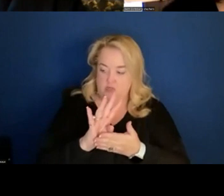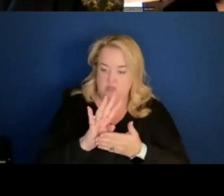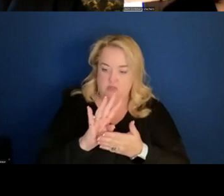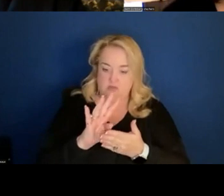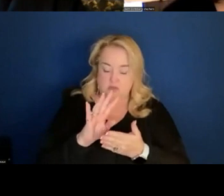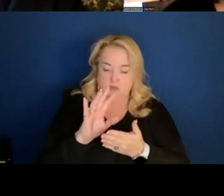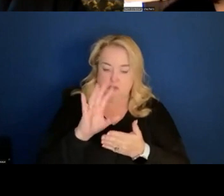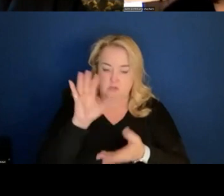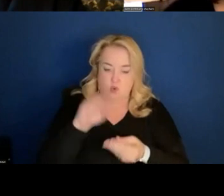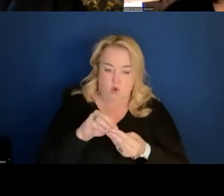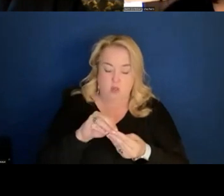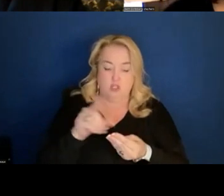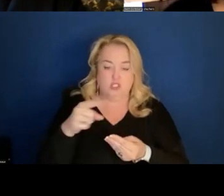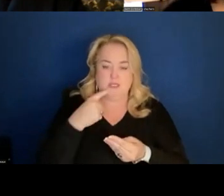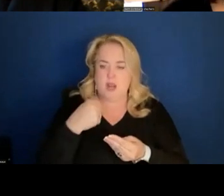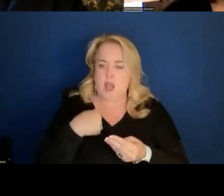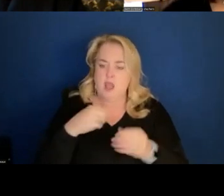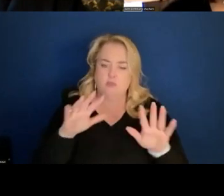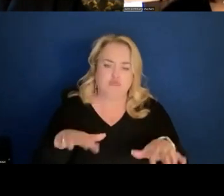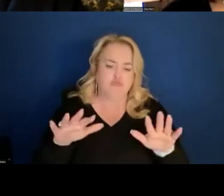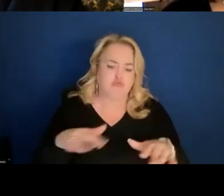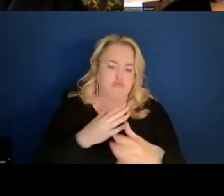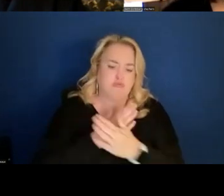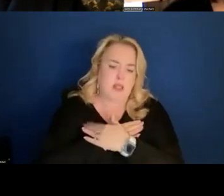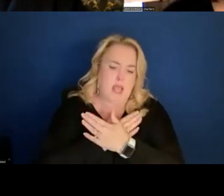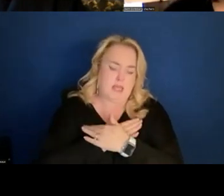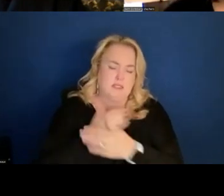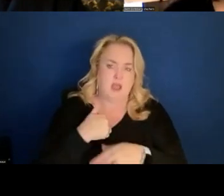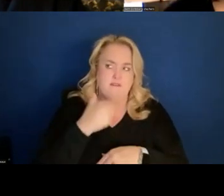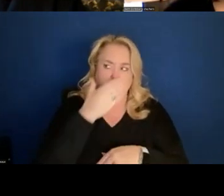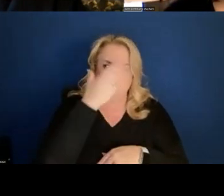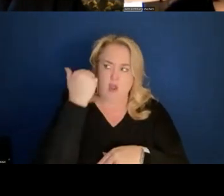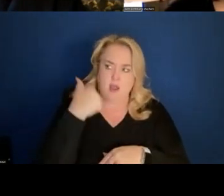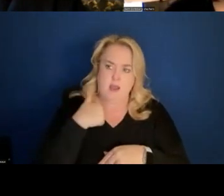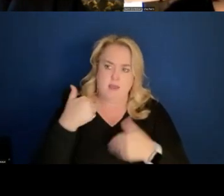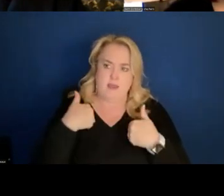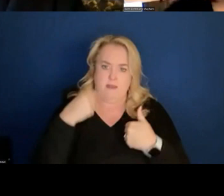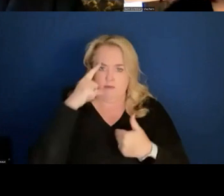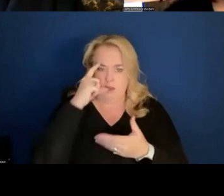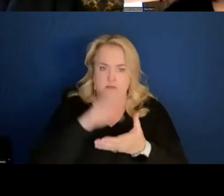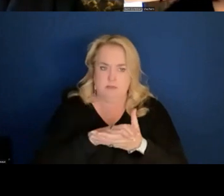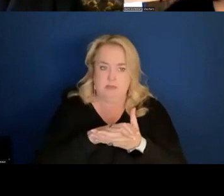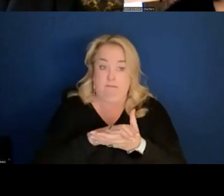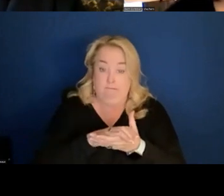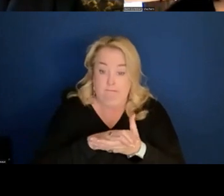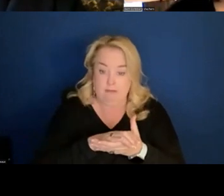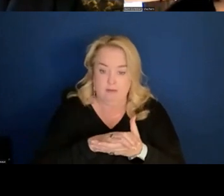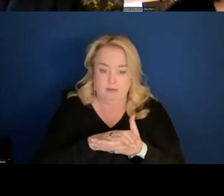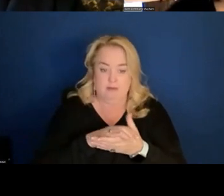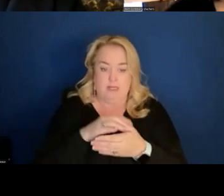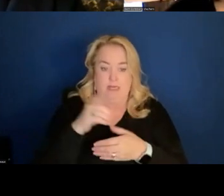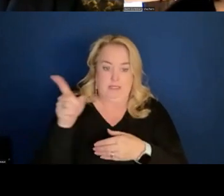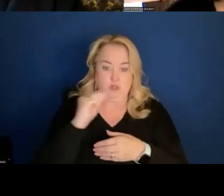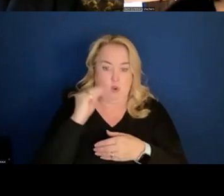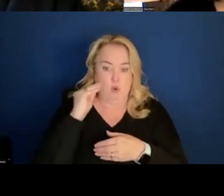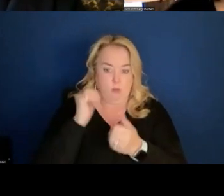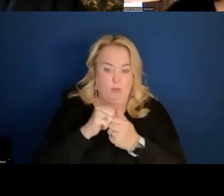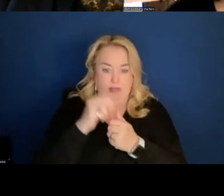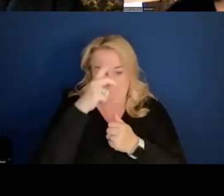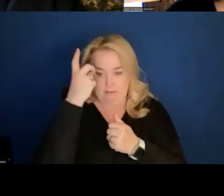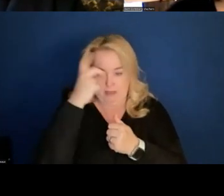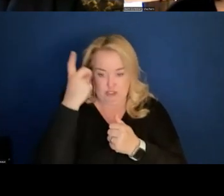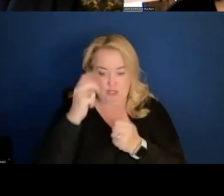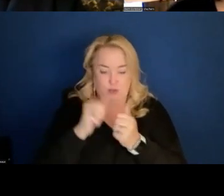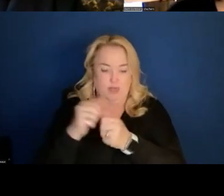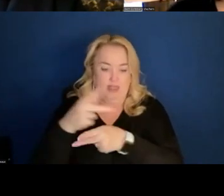she said, "I was so relaxed. I totally forgot that I had a husband. And he's the one who's home with dementia with the caregiver."